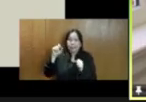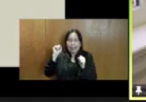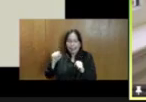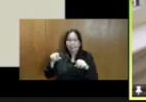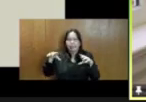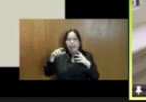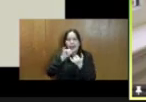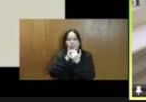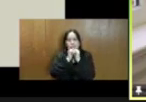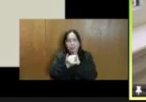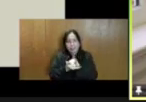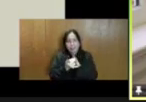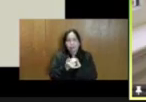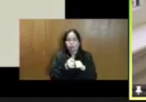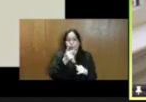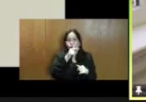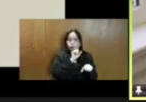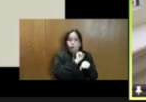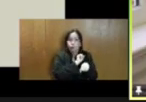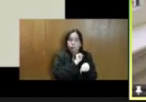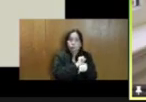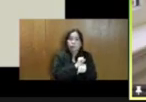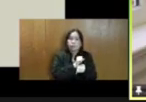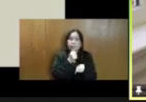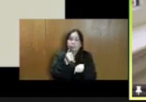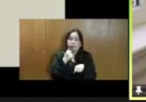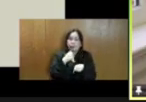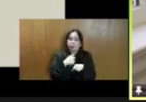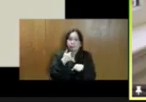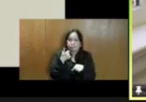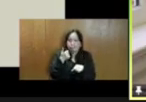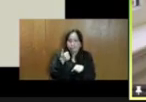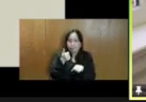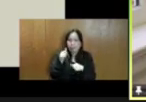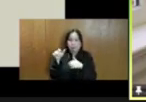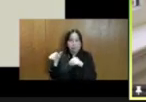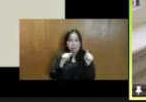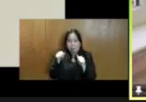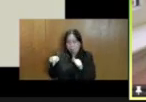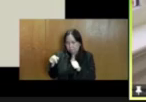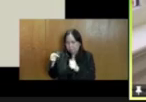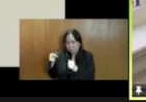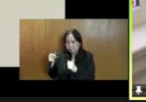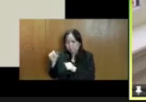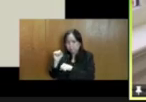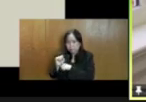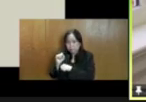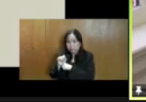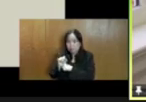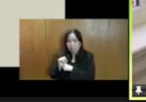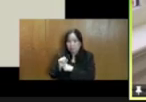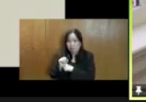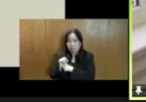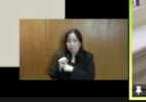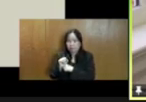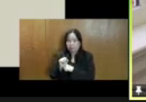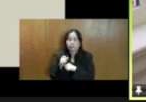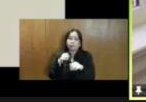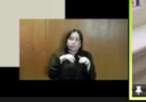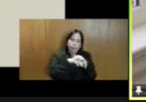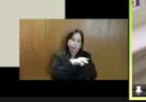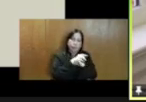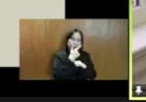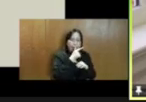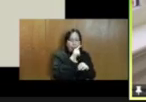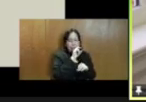be entering into green jobs, but also conditional on leaving their job. They are also more likely to be entering into a